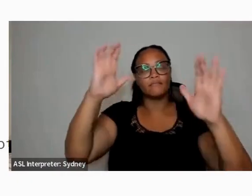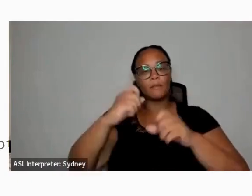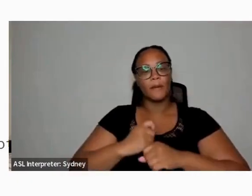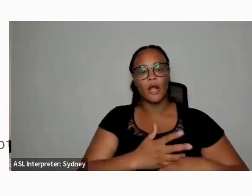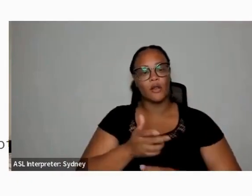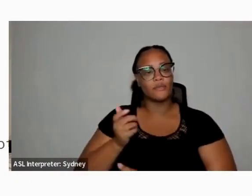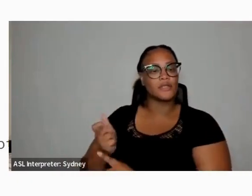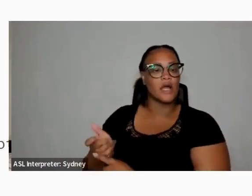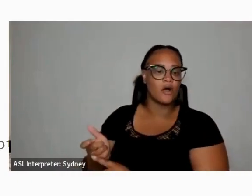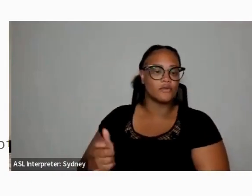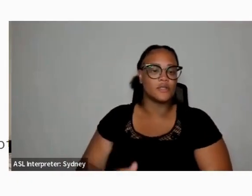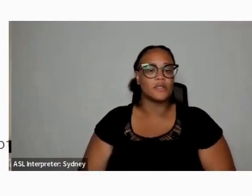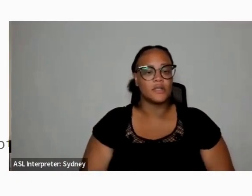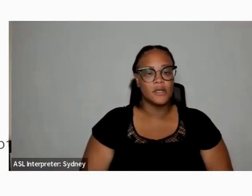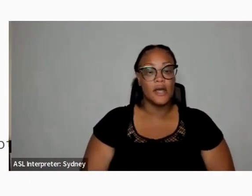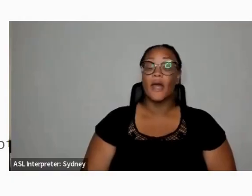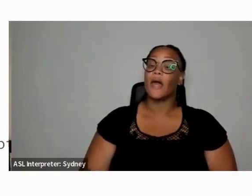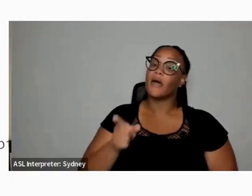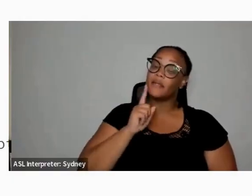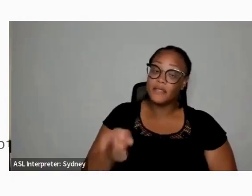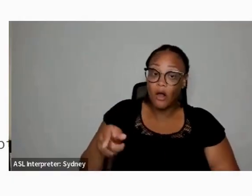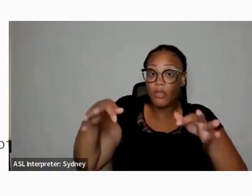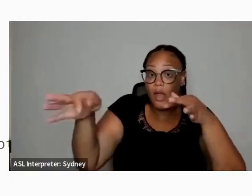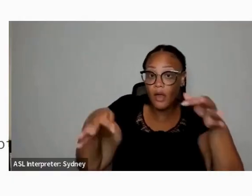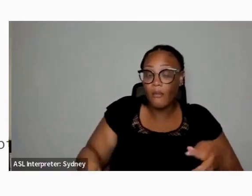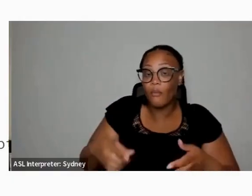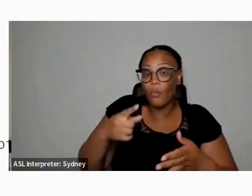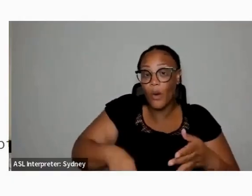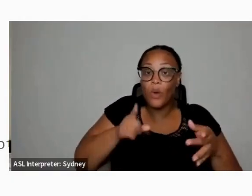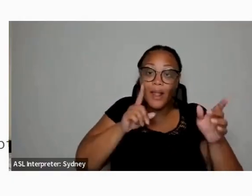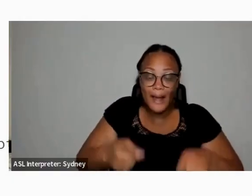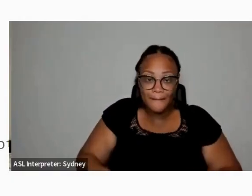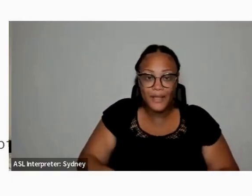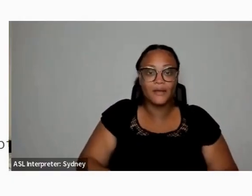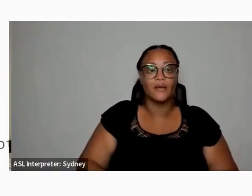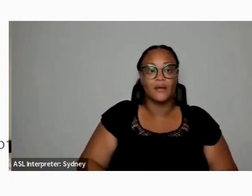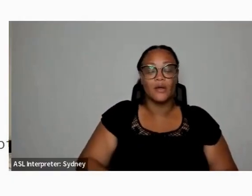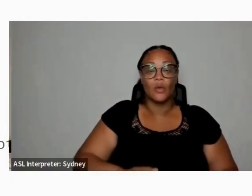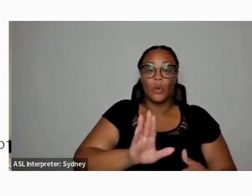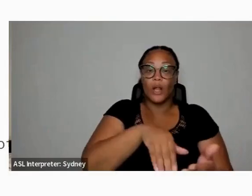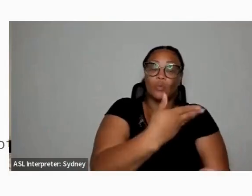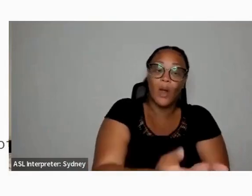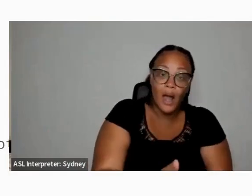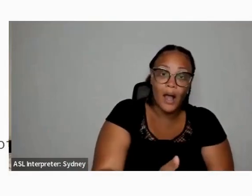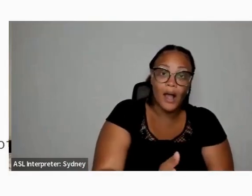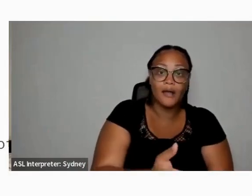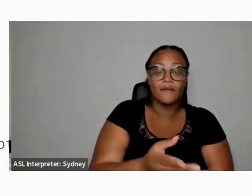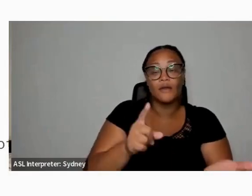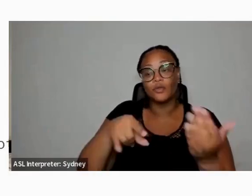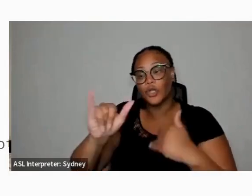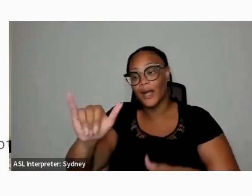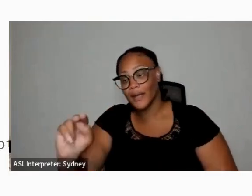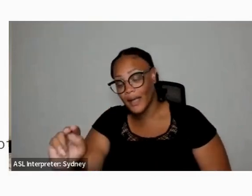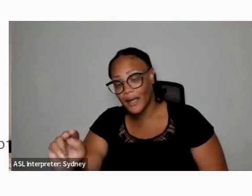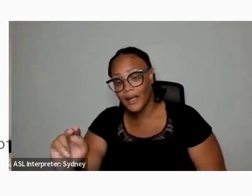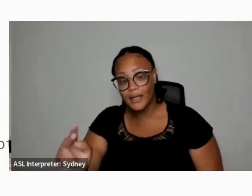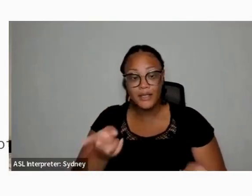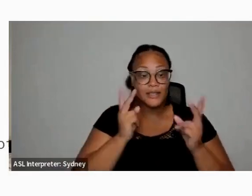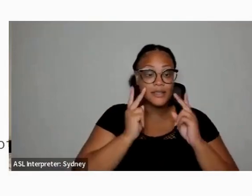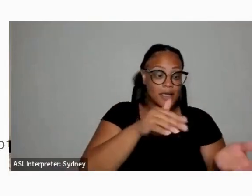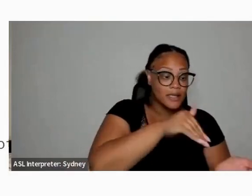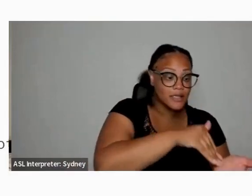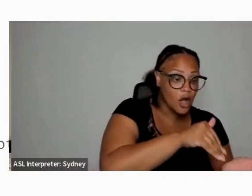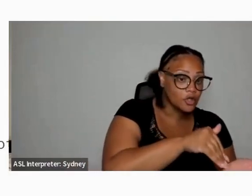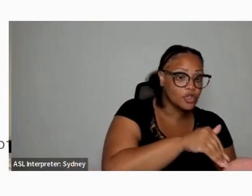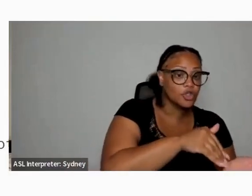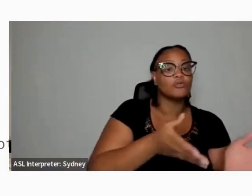and see the doctor and what might occur during that appointment. It can also be helpful to review coping skills. Different appointments, whether